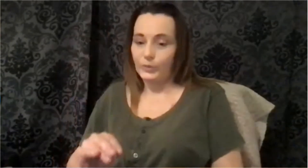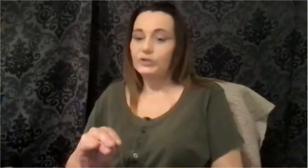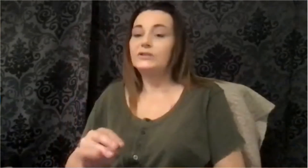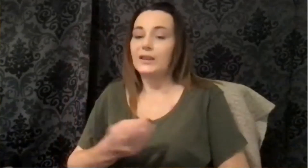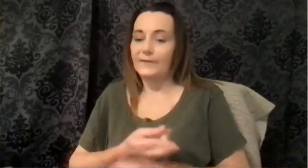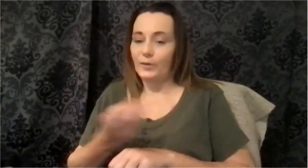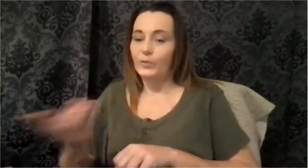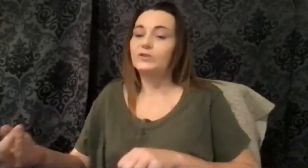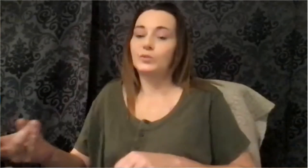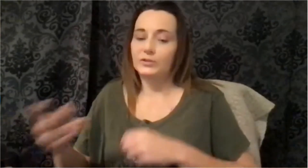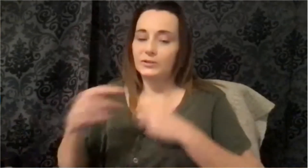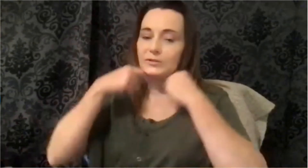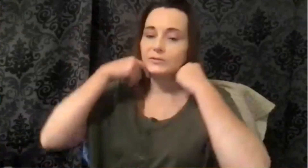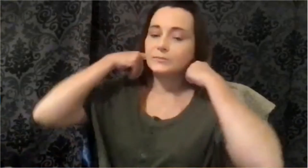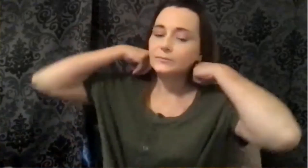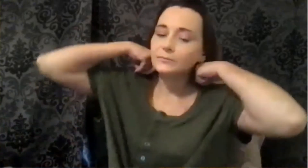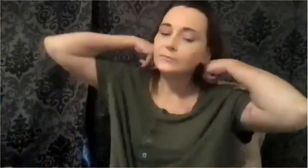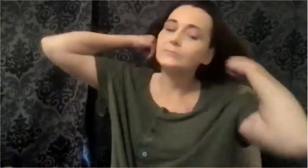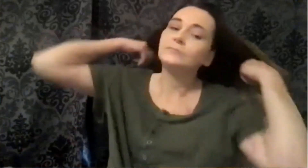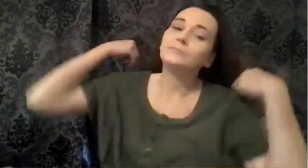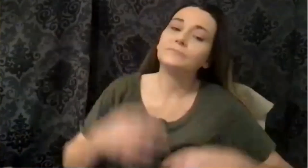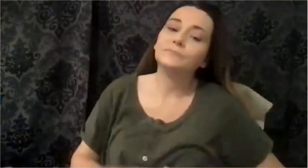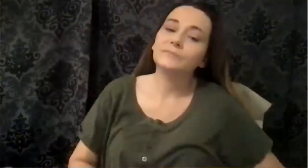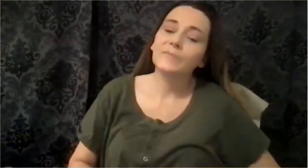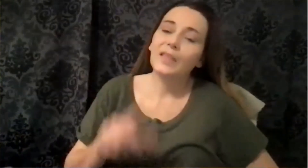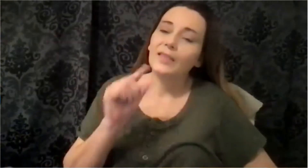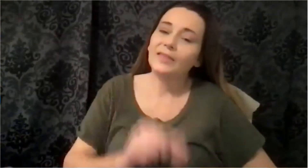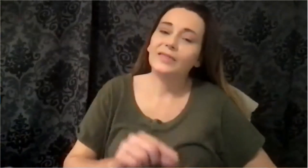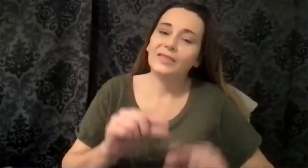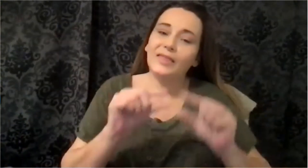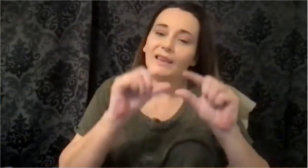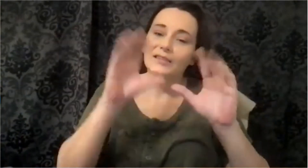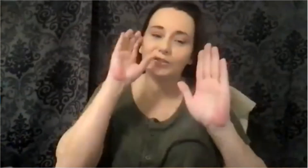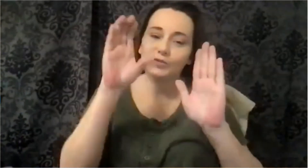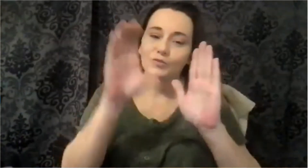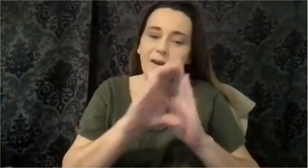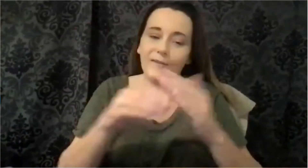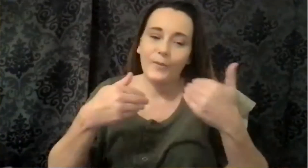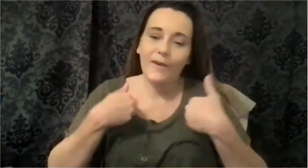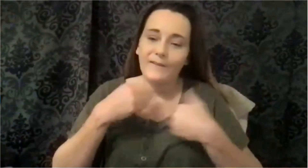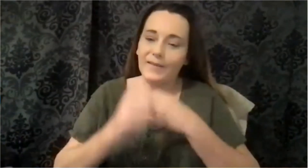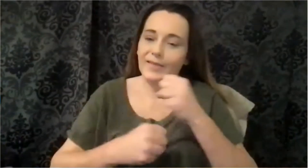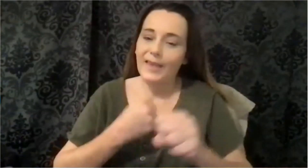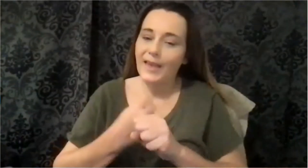resources. So this is the graph we always have in the annual report.